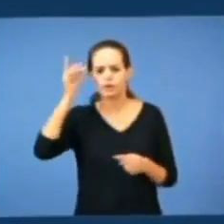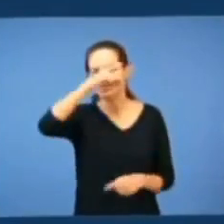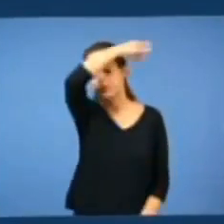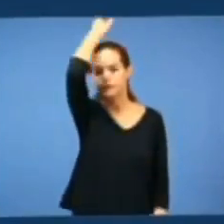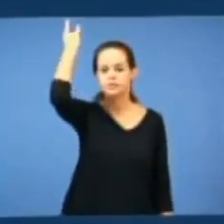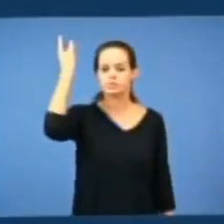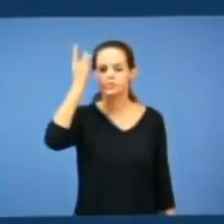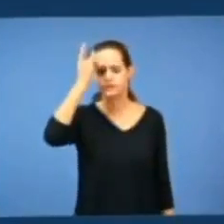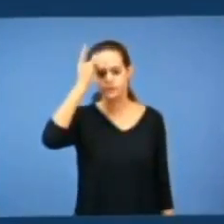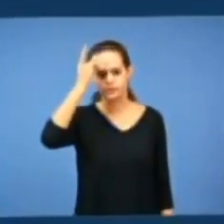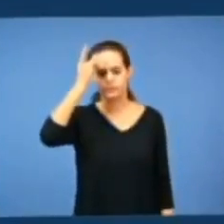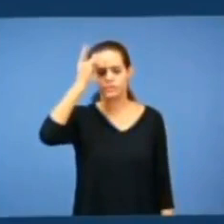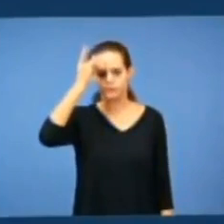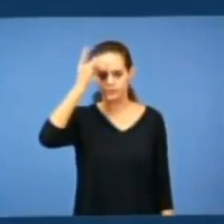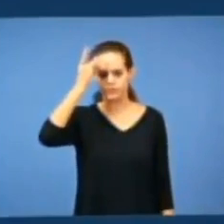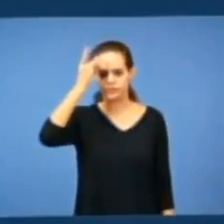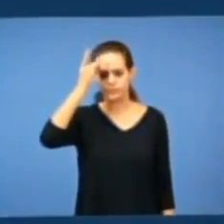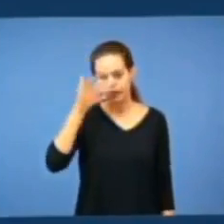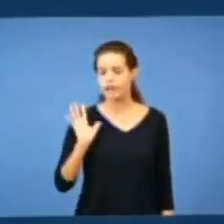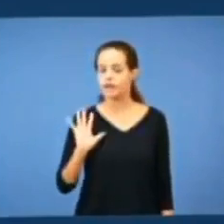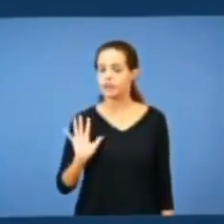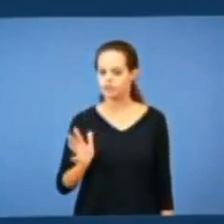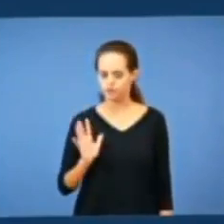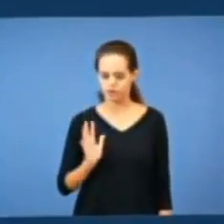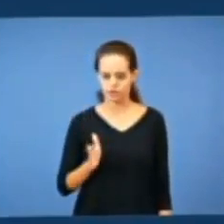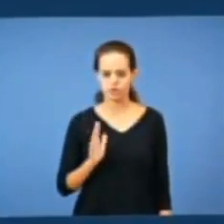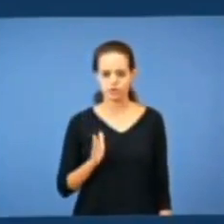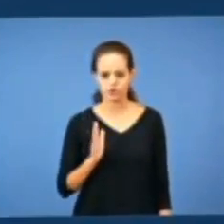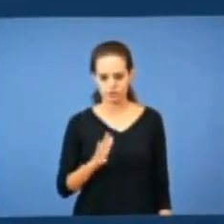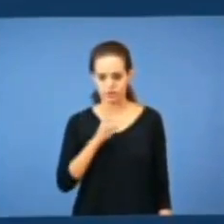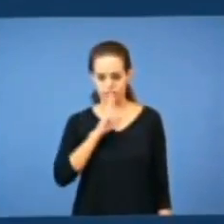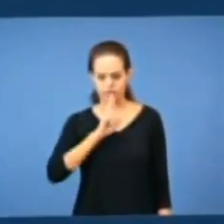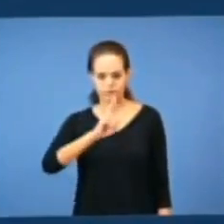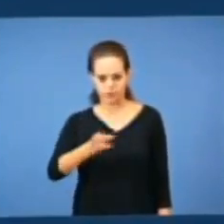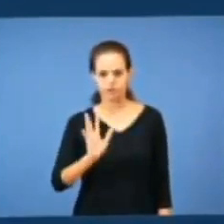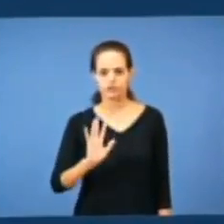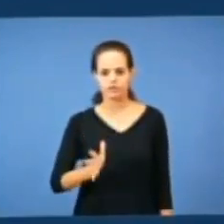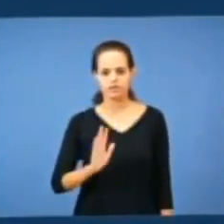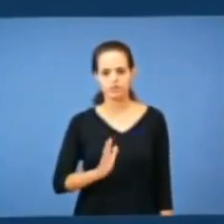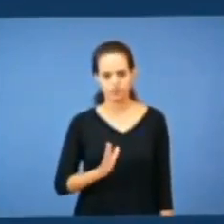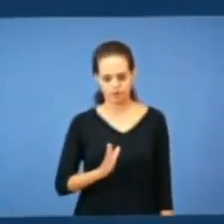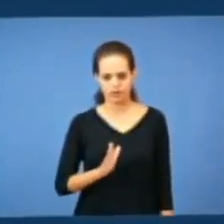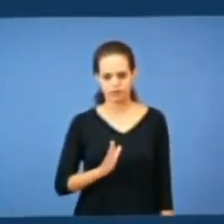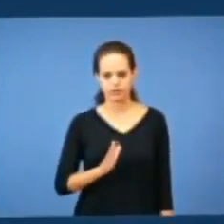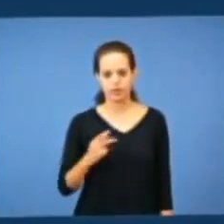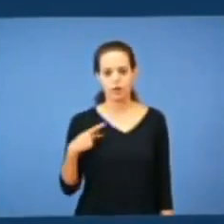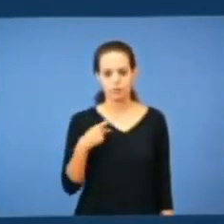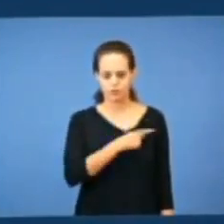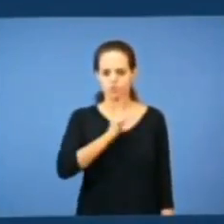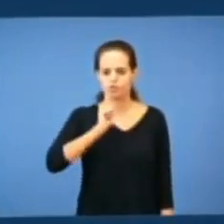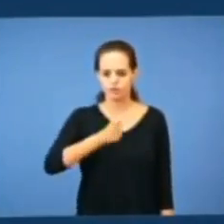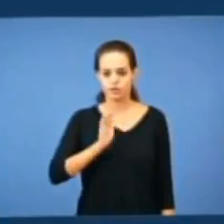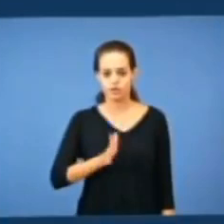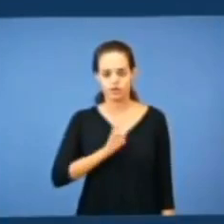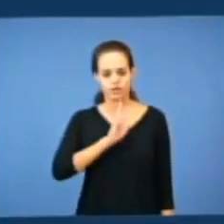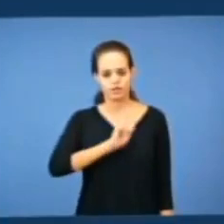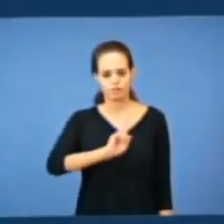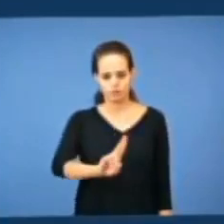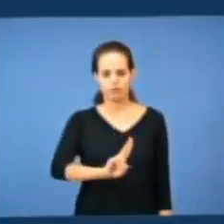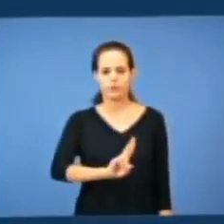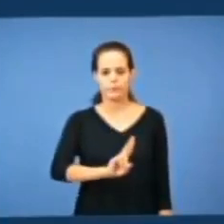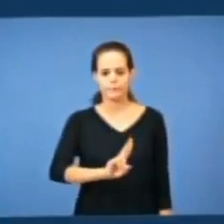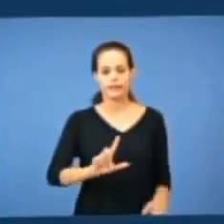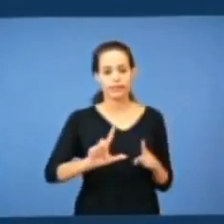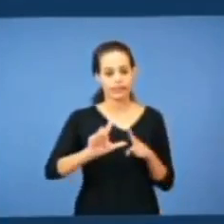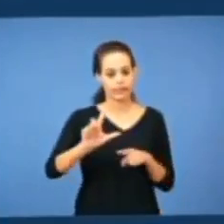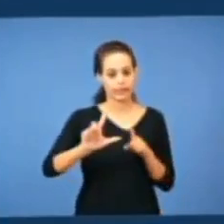Holy Spirit? The first two have already been answered in the introductory word, if you paid attention. So